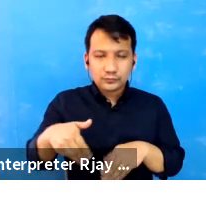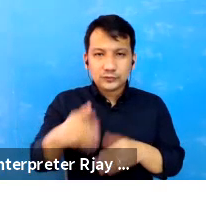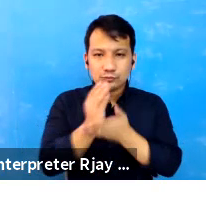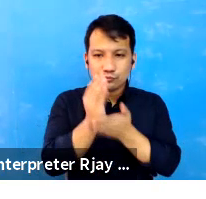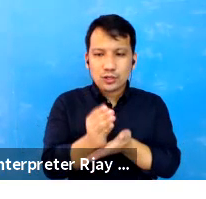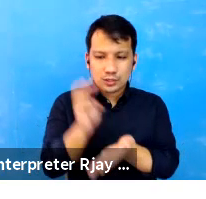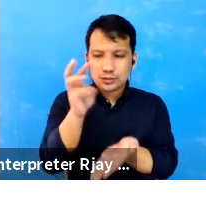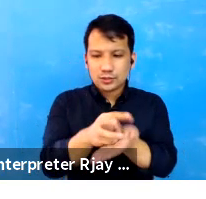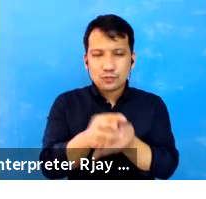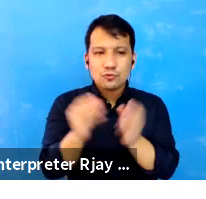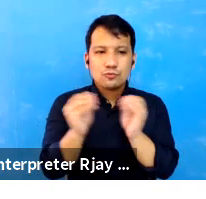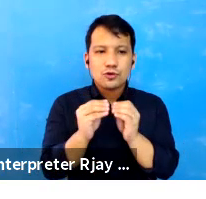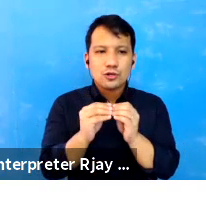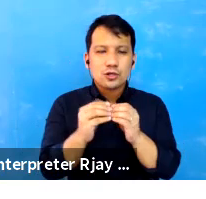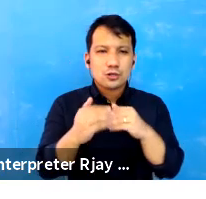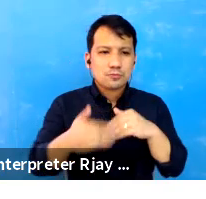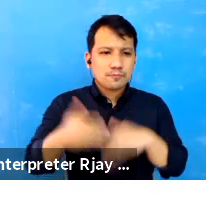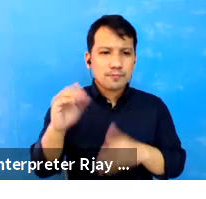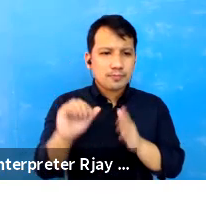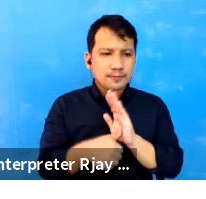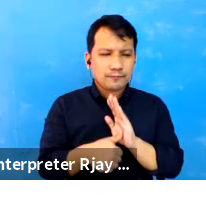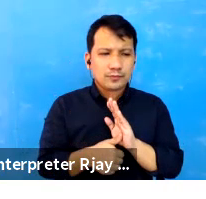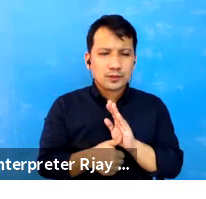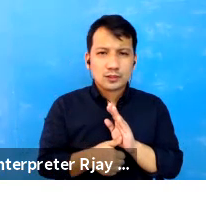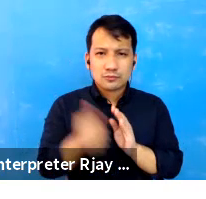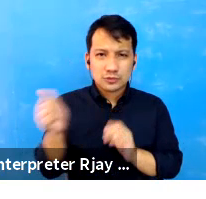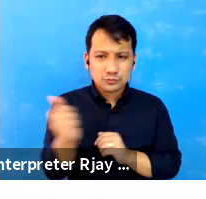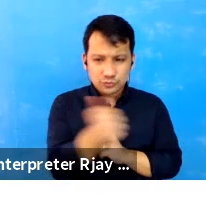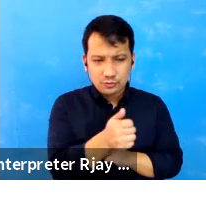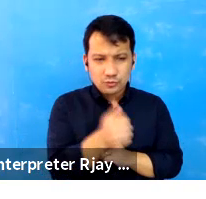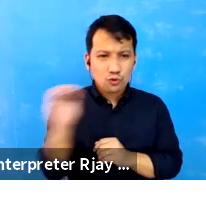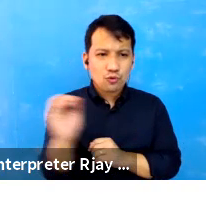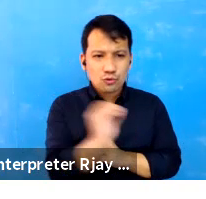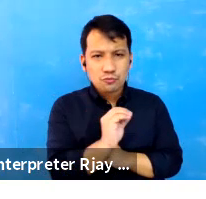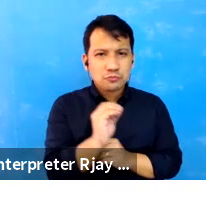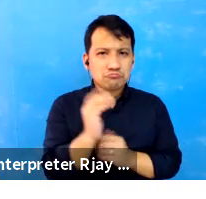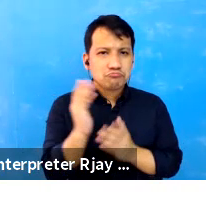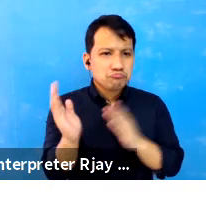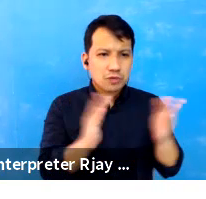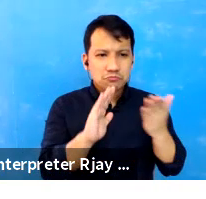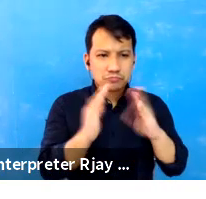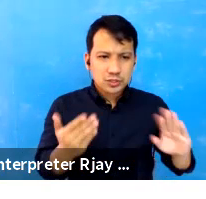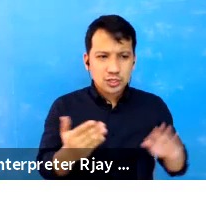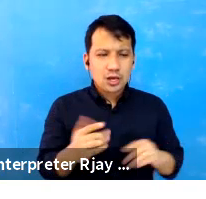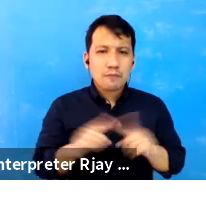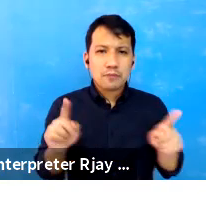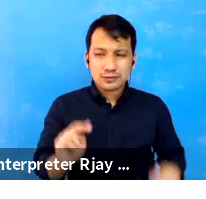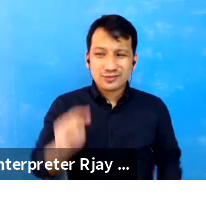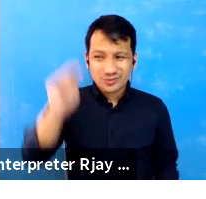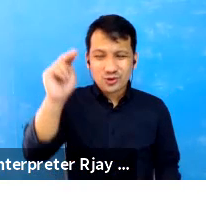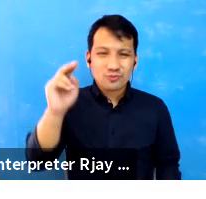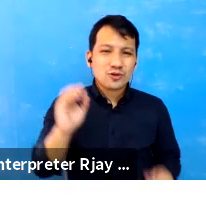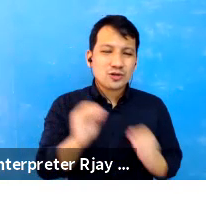City, which is most noted because of its peace and order problem. On the northern tip is